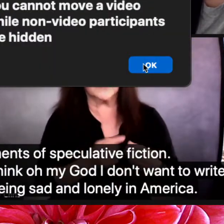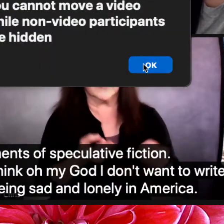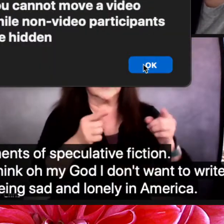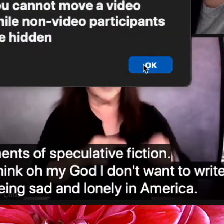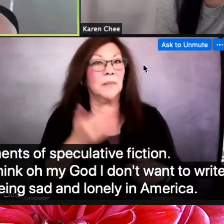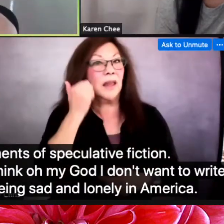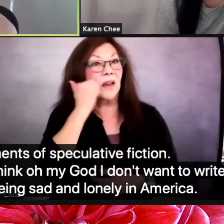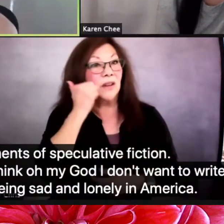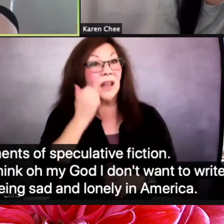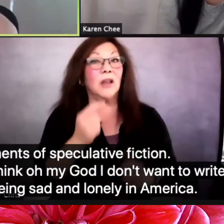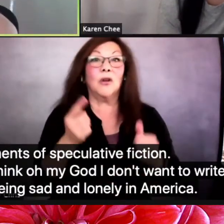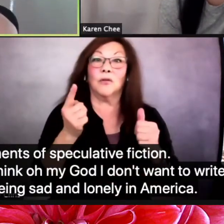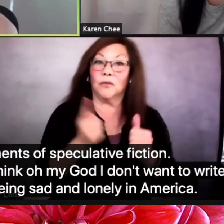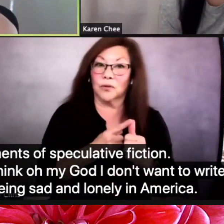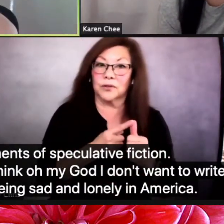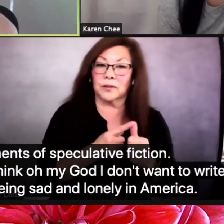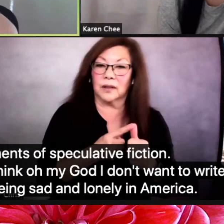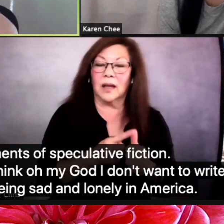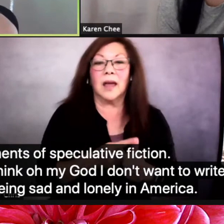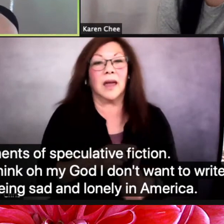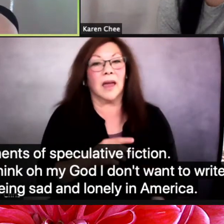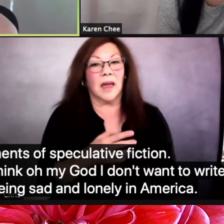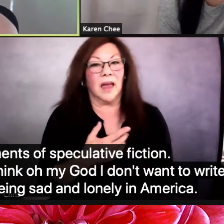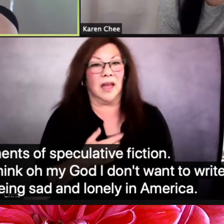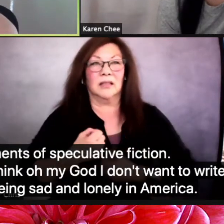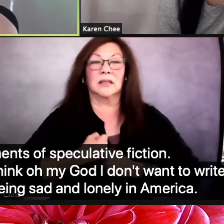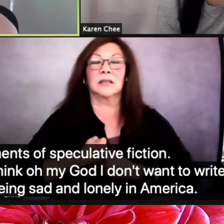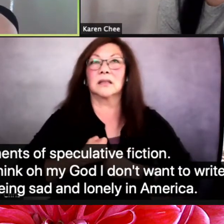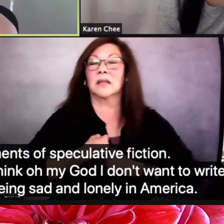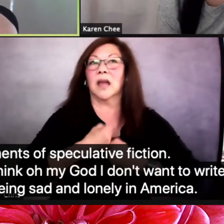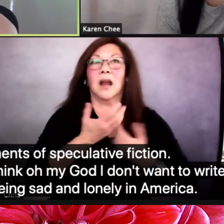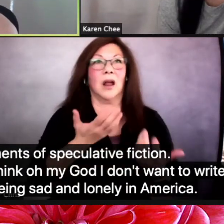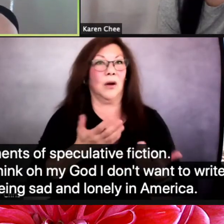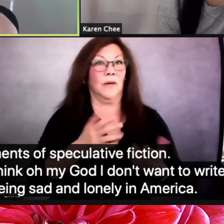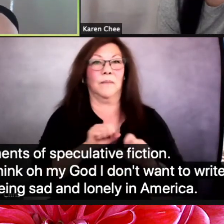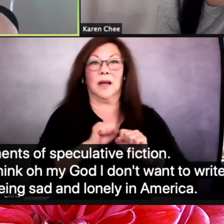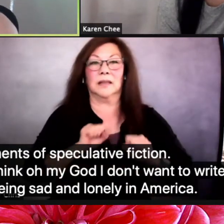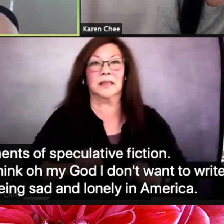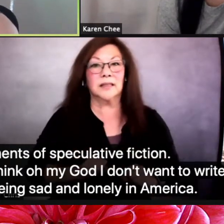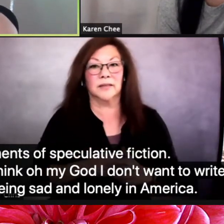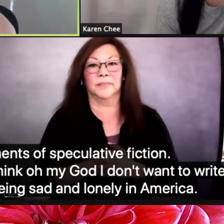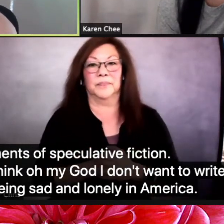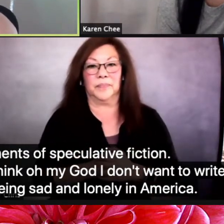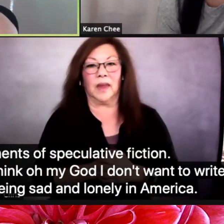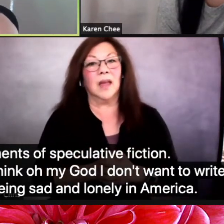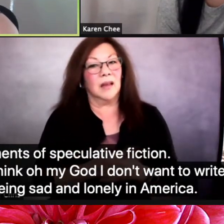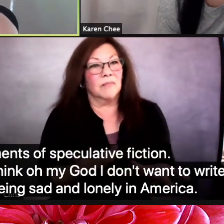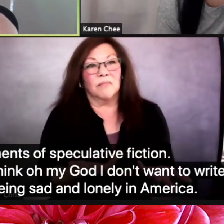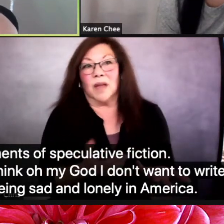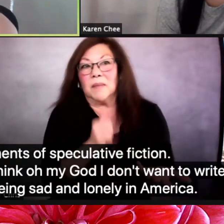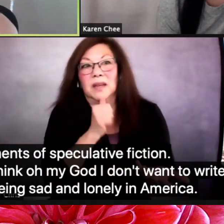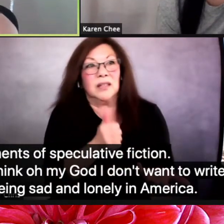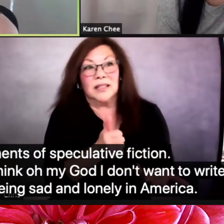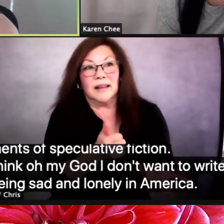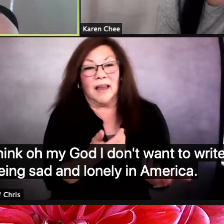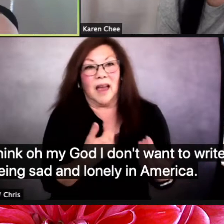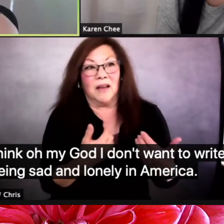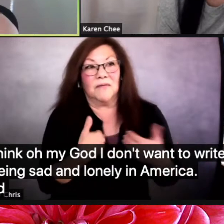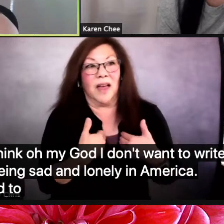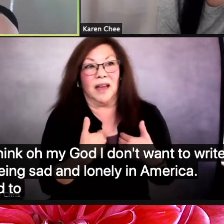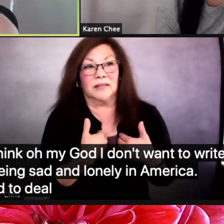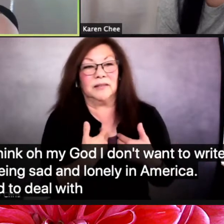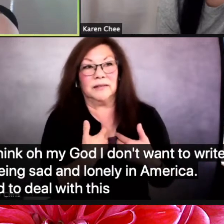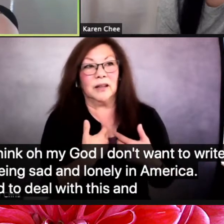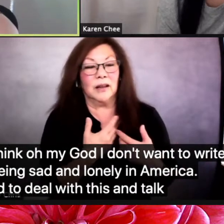day first, and sort of get it out of your system. So yeah, maybe I wouldn't have had that to write this book. Maybe I would have